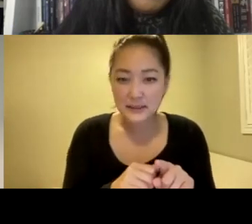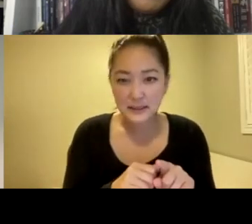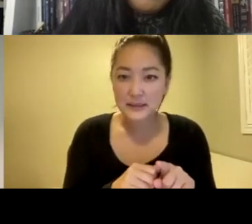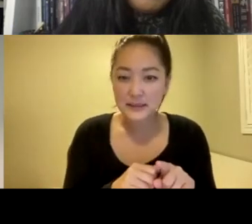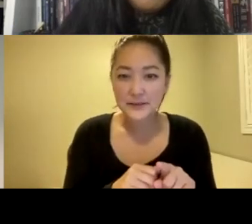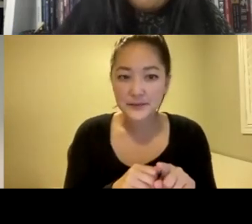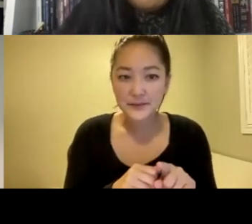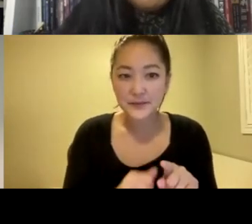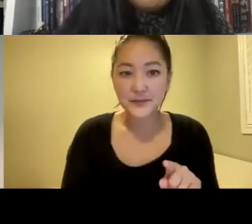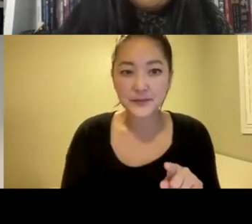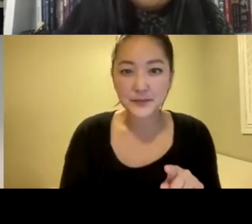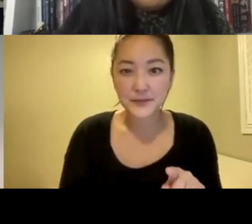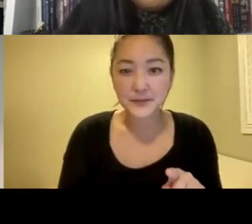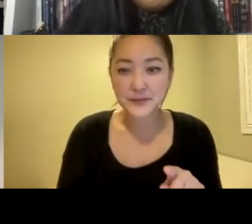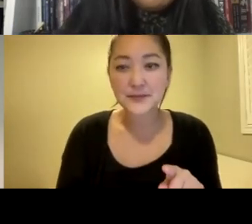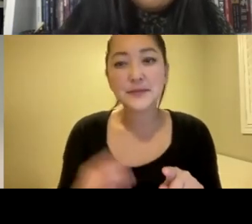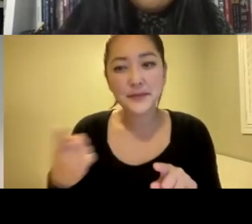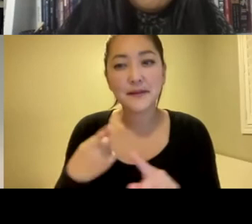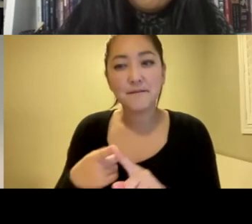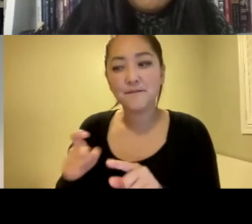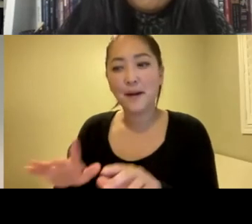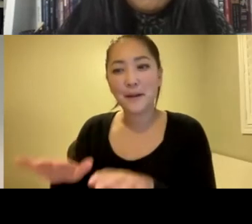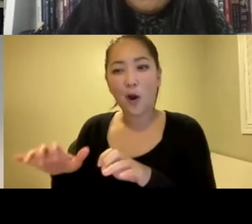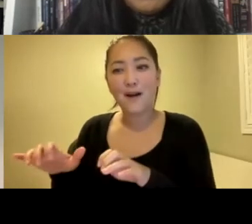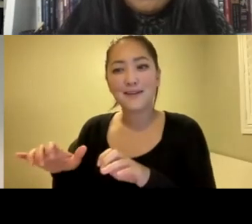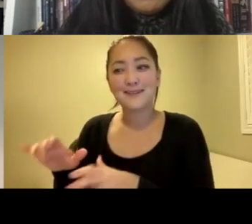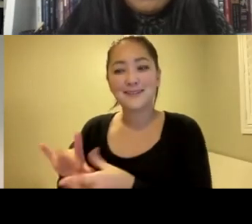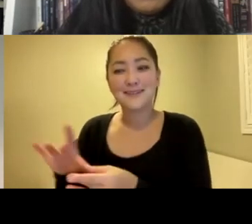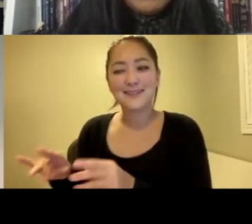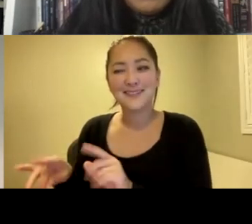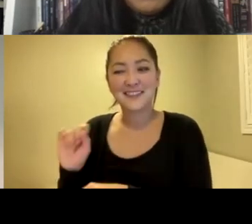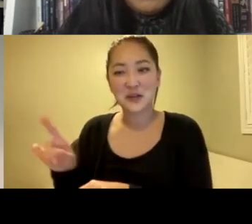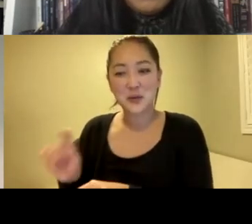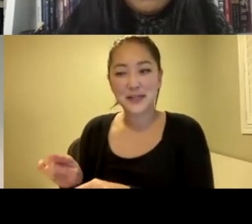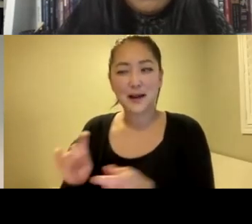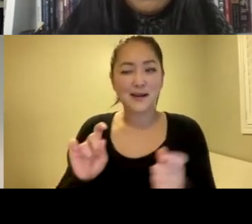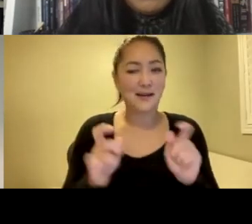transformed version of something from the audience, but when you're working on